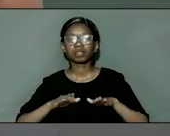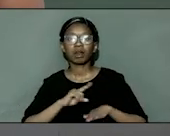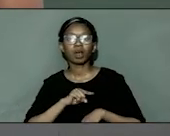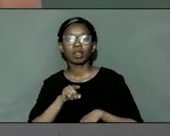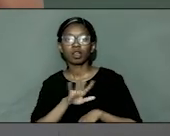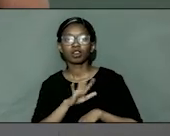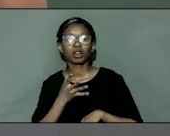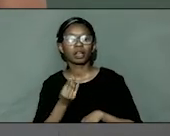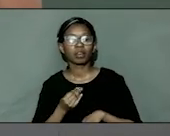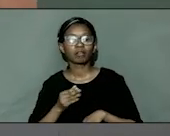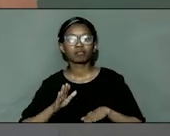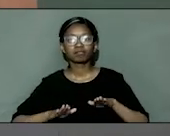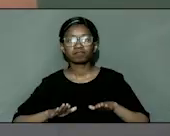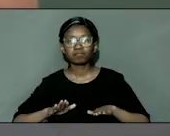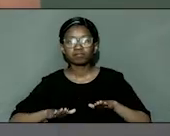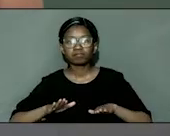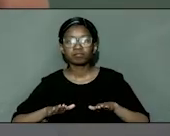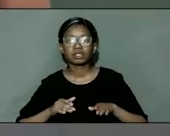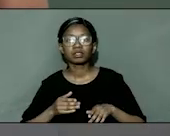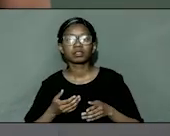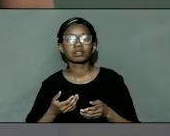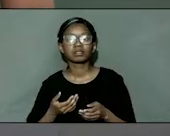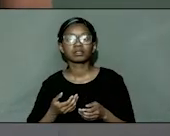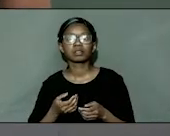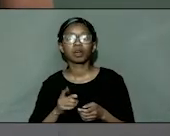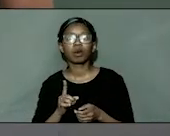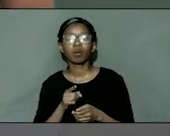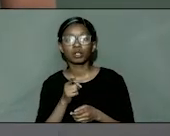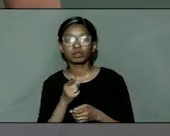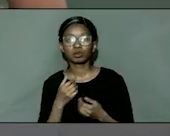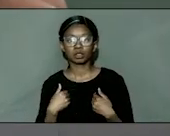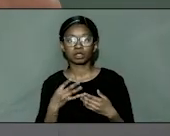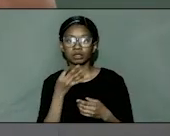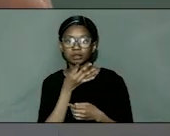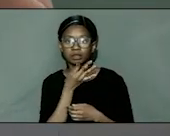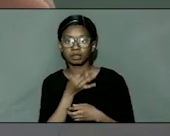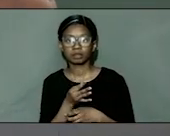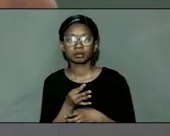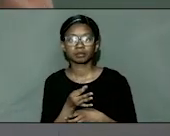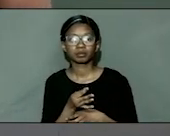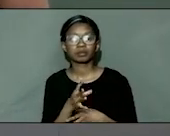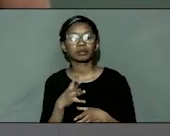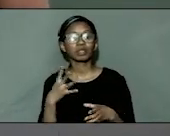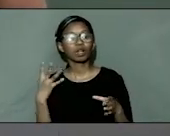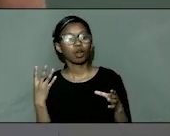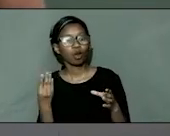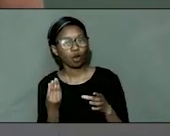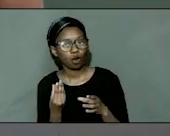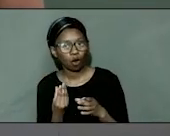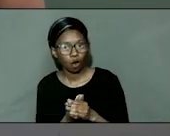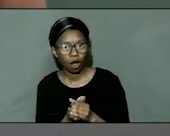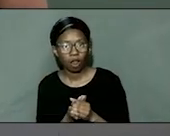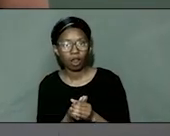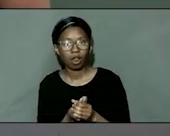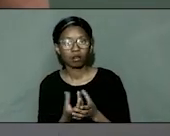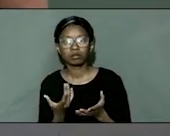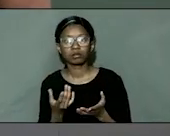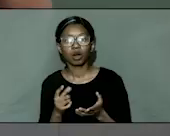they have what? Legs. What will be your opening statement? All snakes had